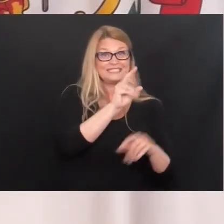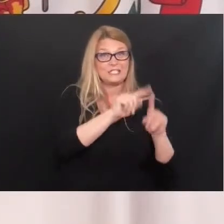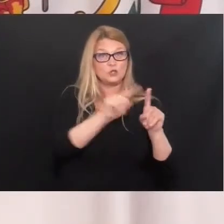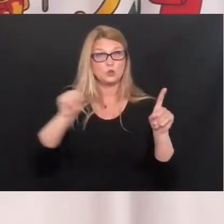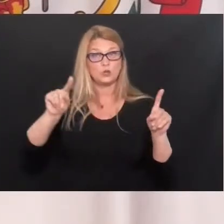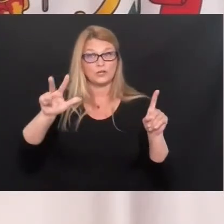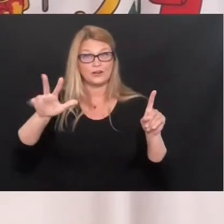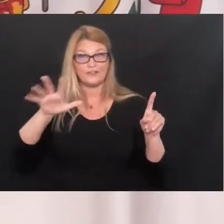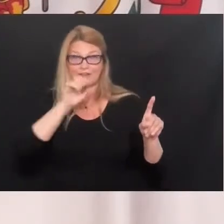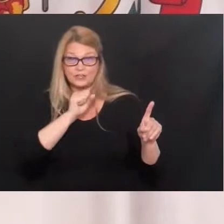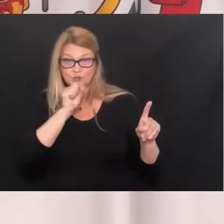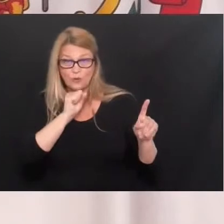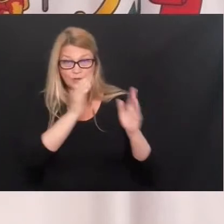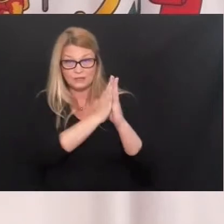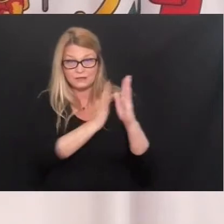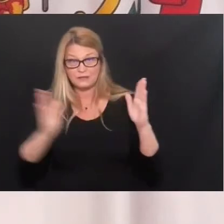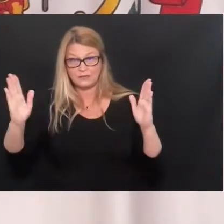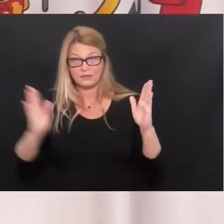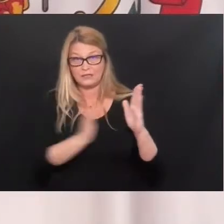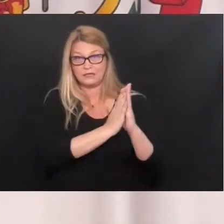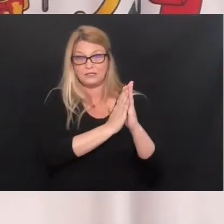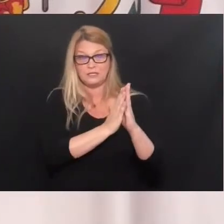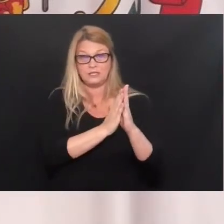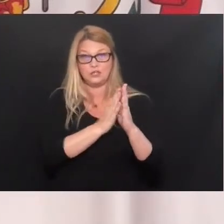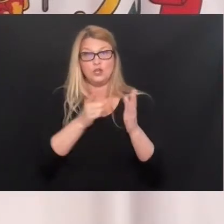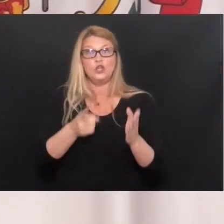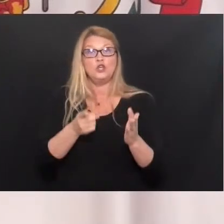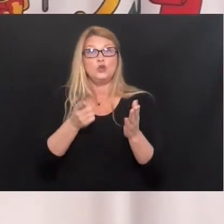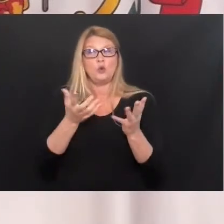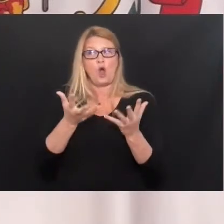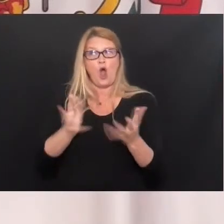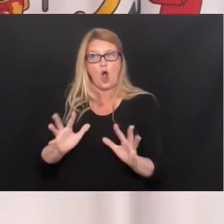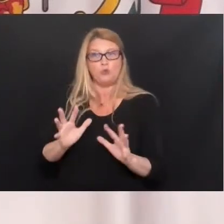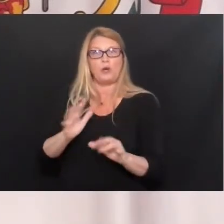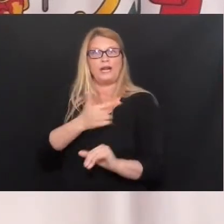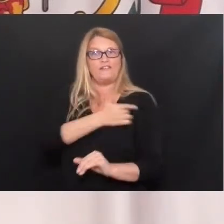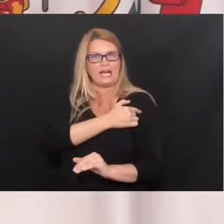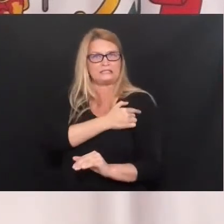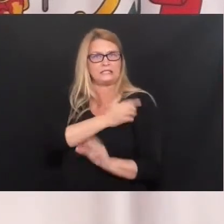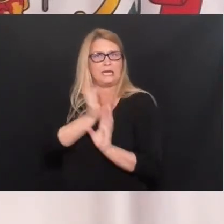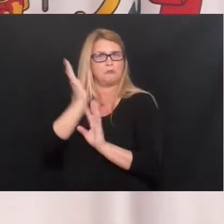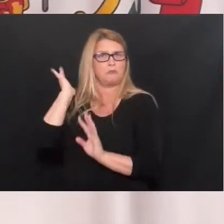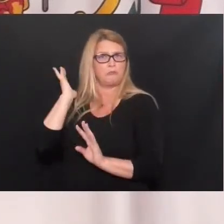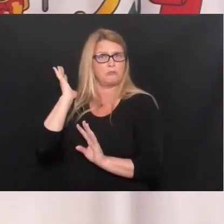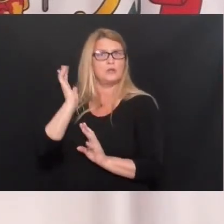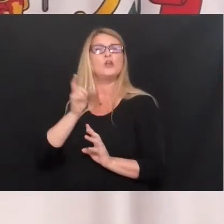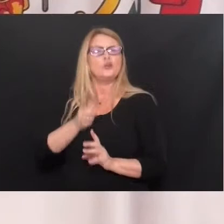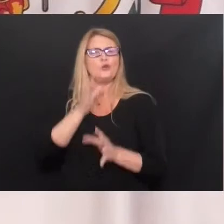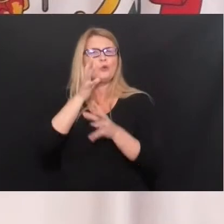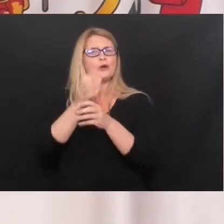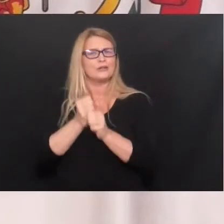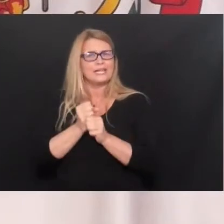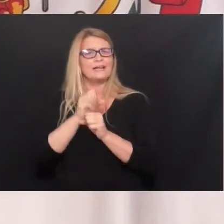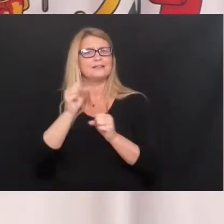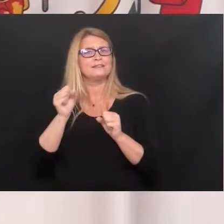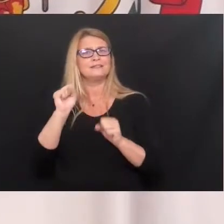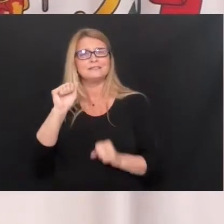of age and you have gotten your vaccine, you will receive a savings bond of